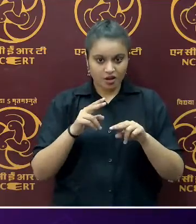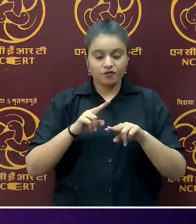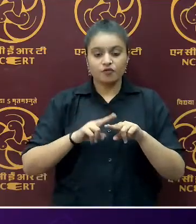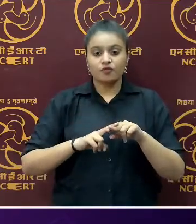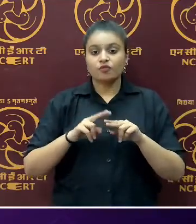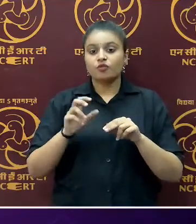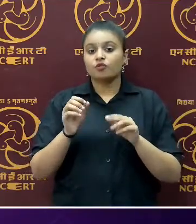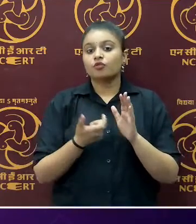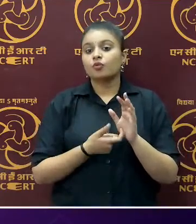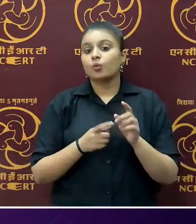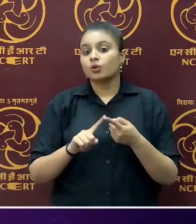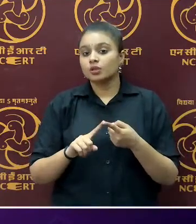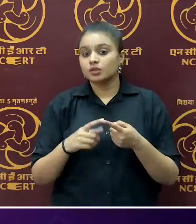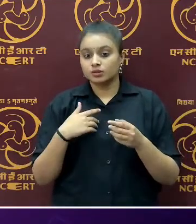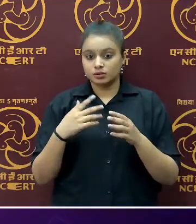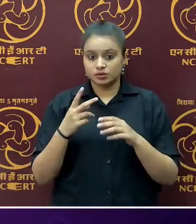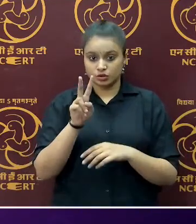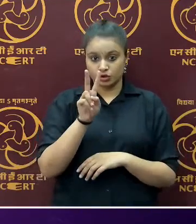of